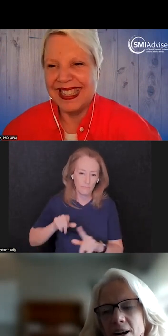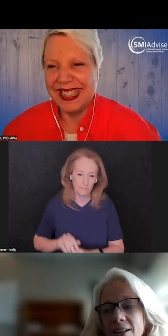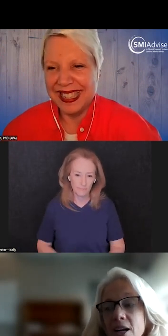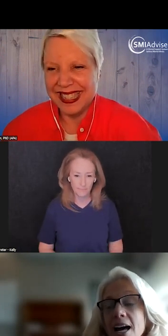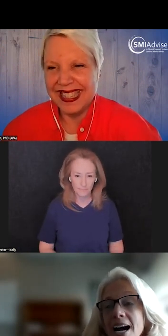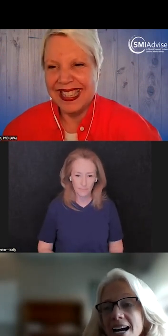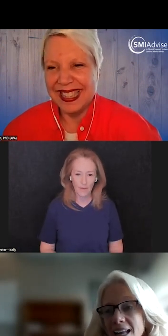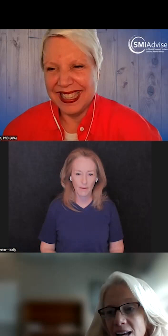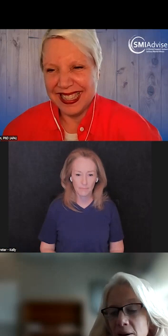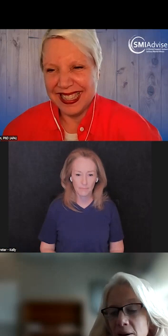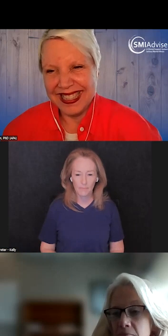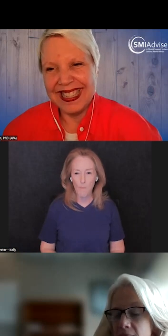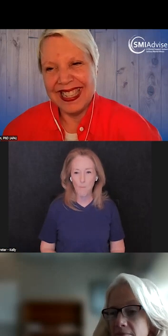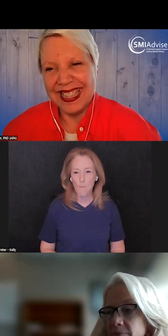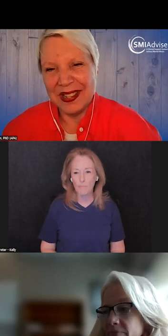take a while.